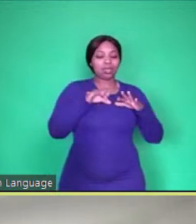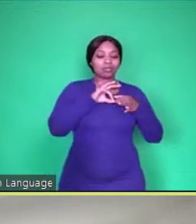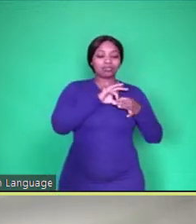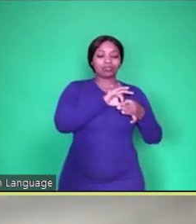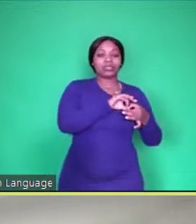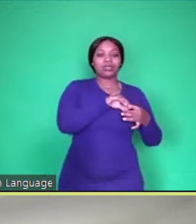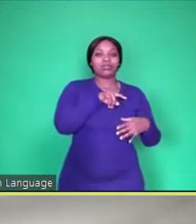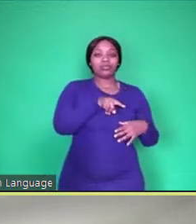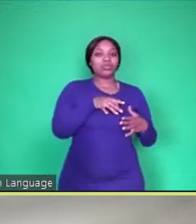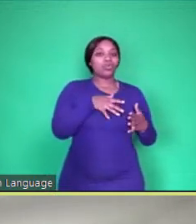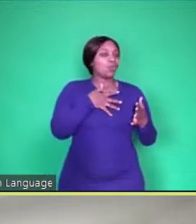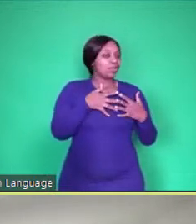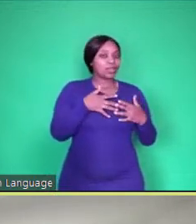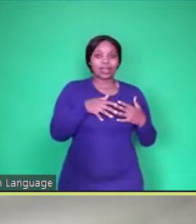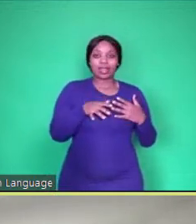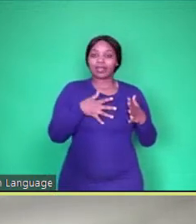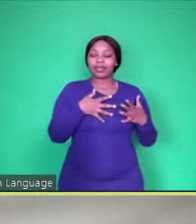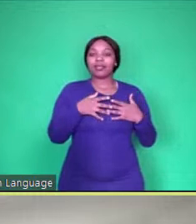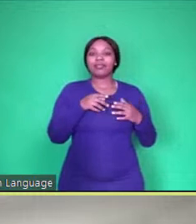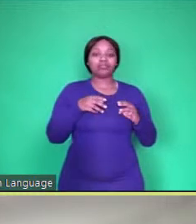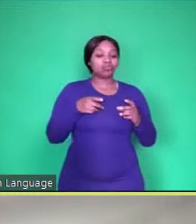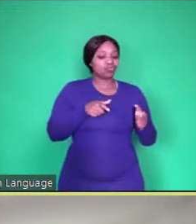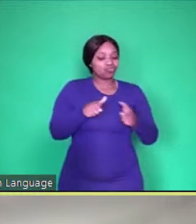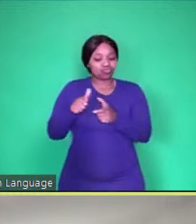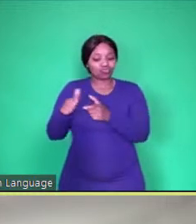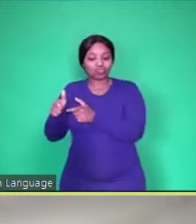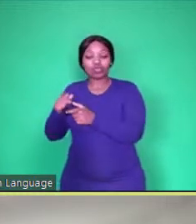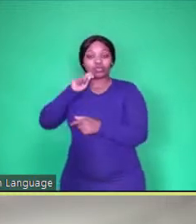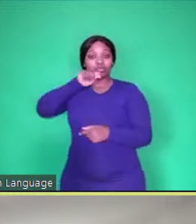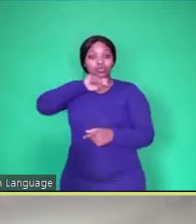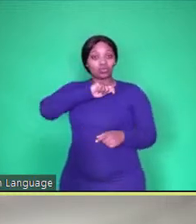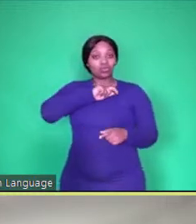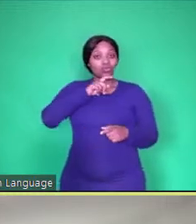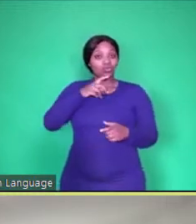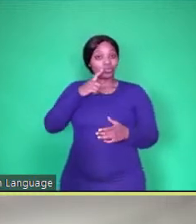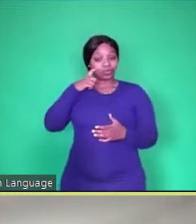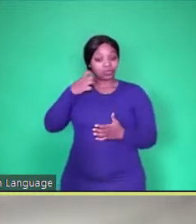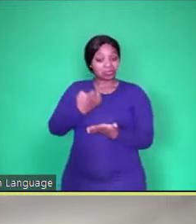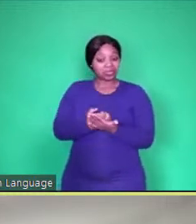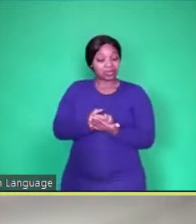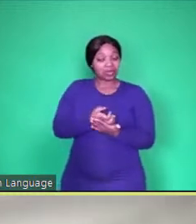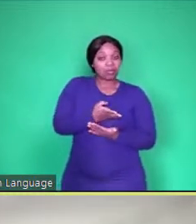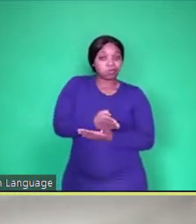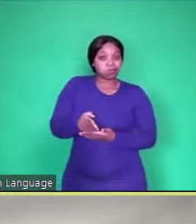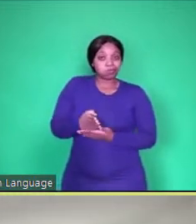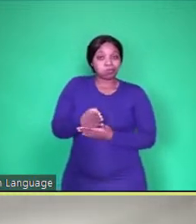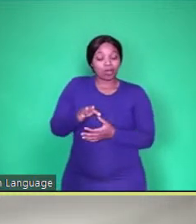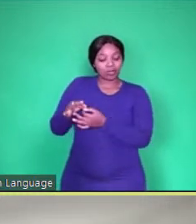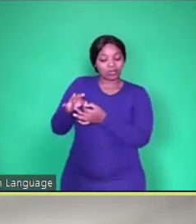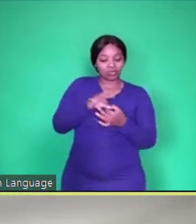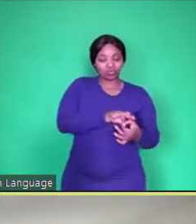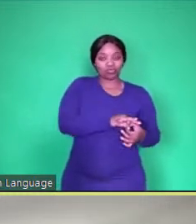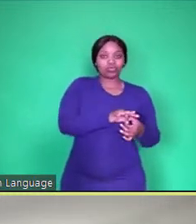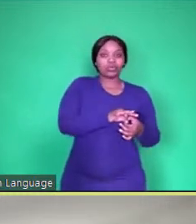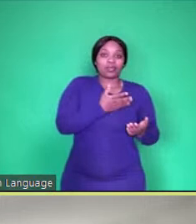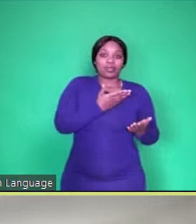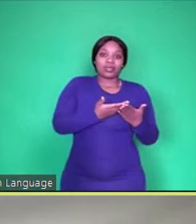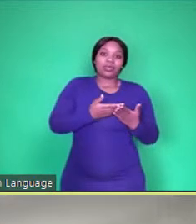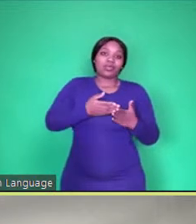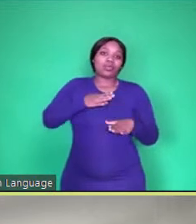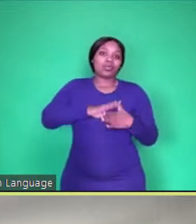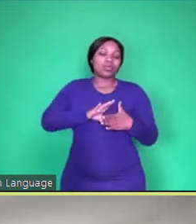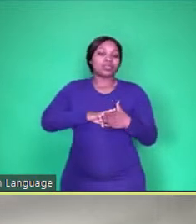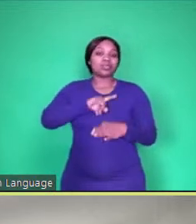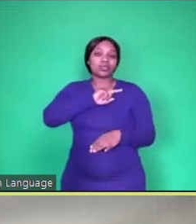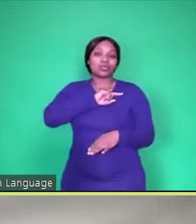put on it. So this is strong evidence that this relationship could be of a causal nature. So